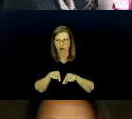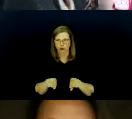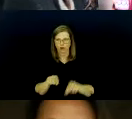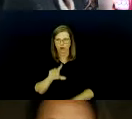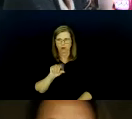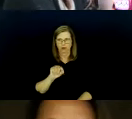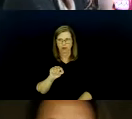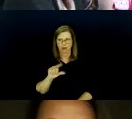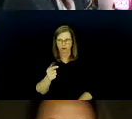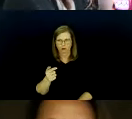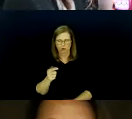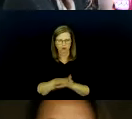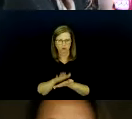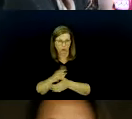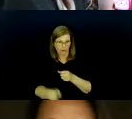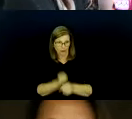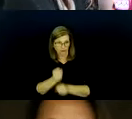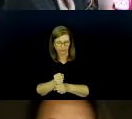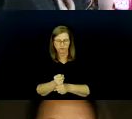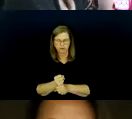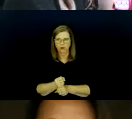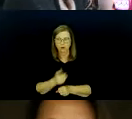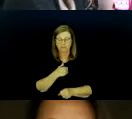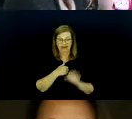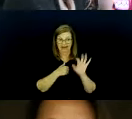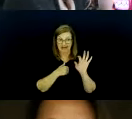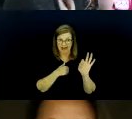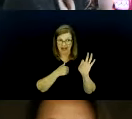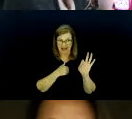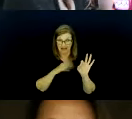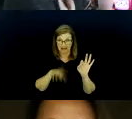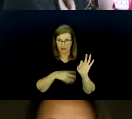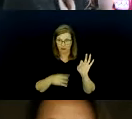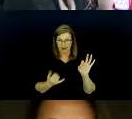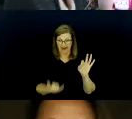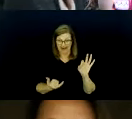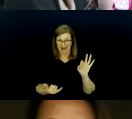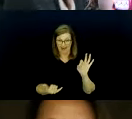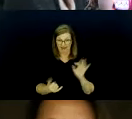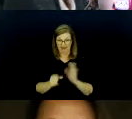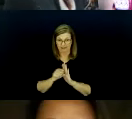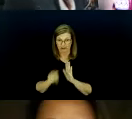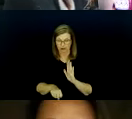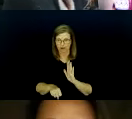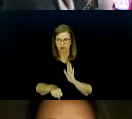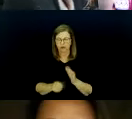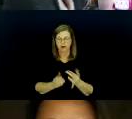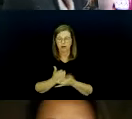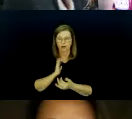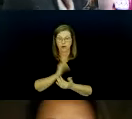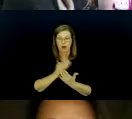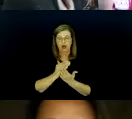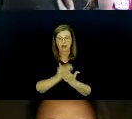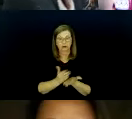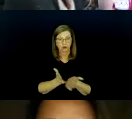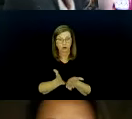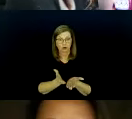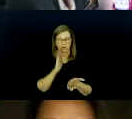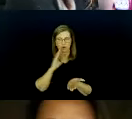2021 school year. We have 9 of them scheduled right now for this semester, and through our listservs, we're going to